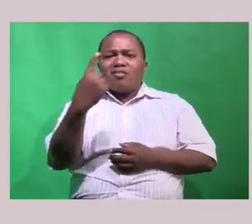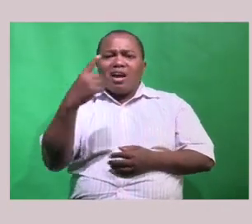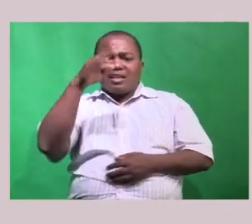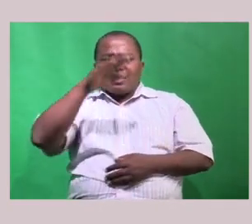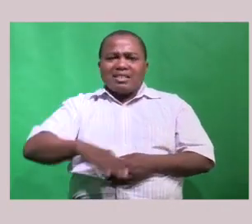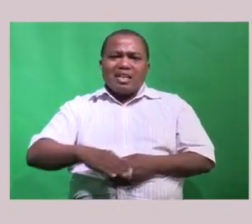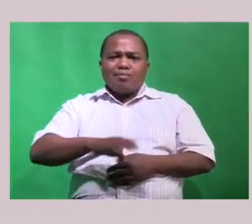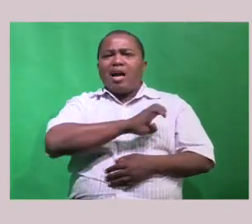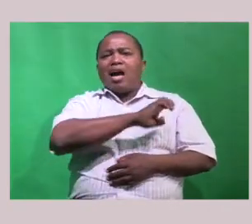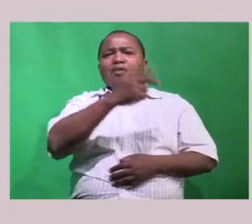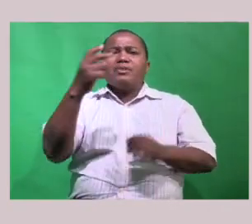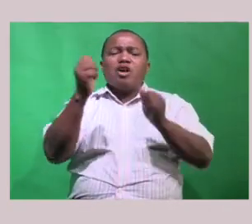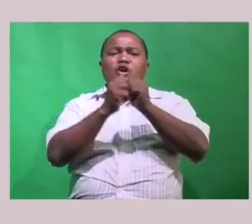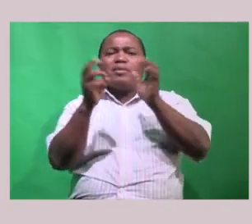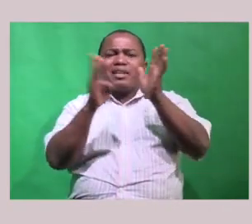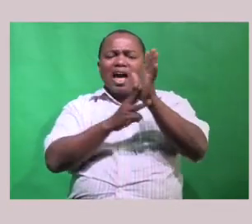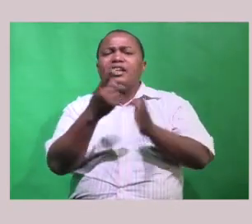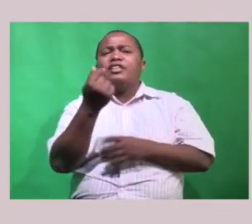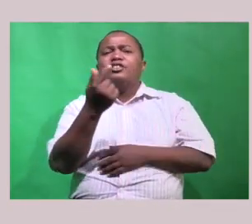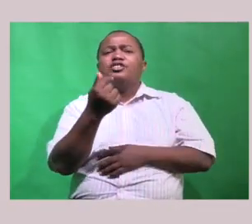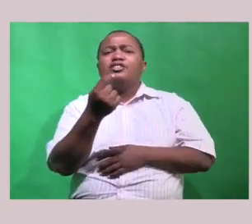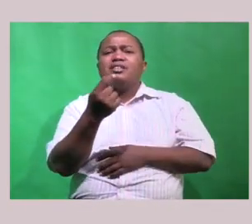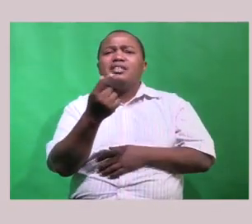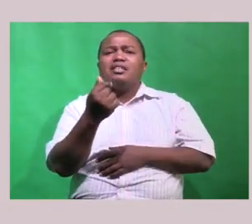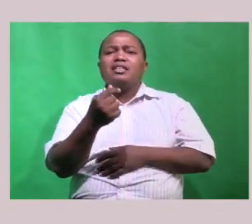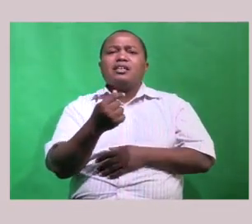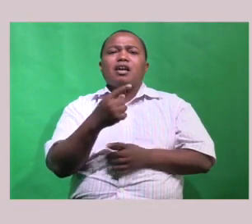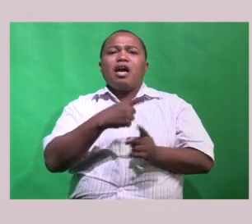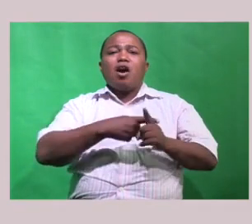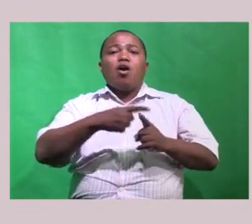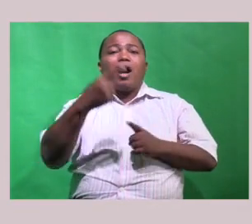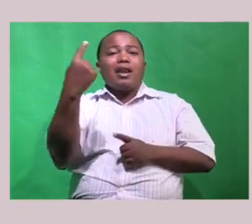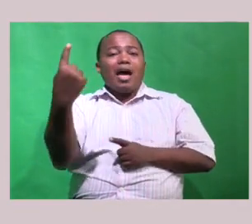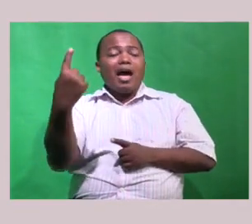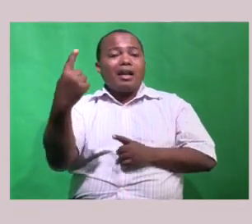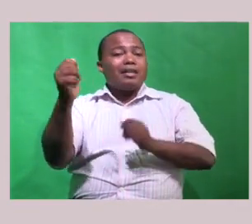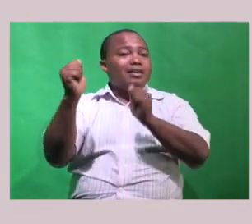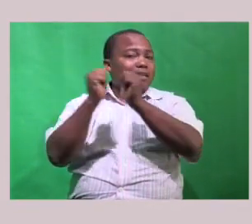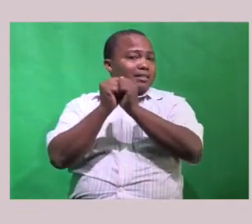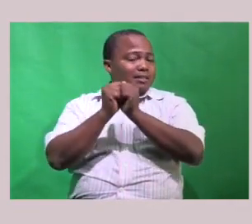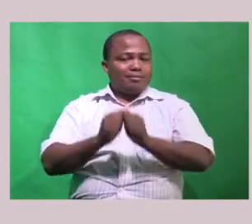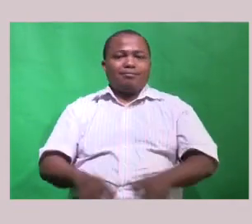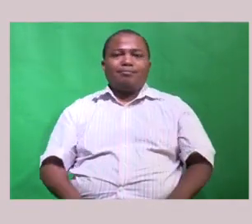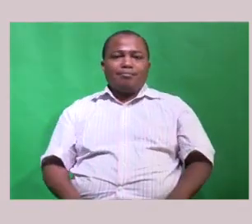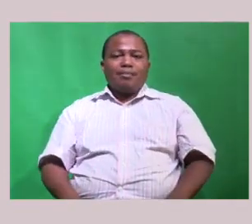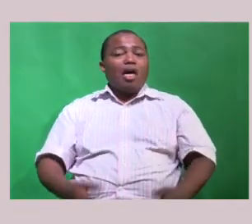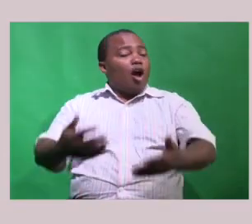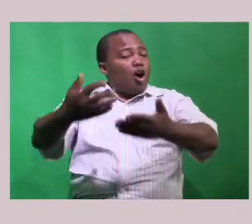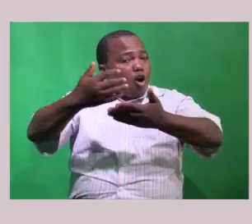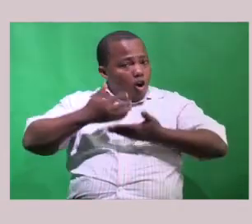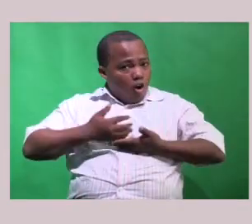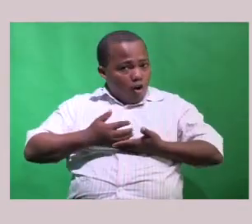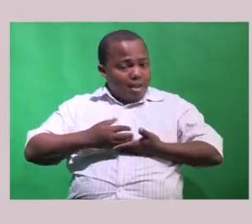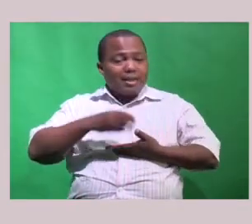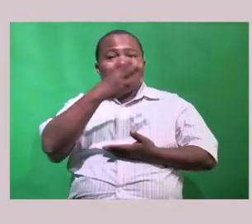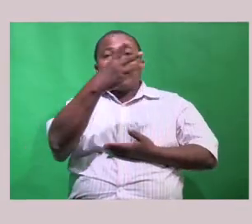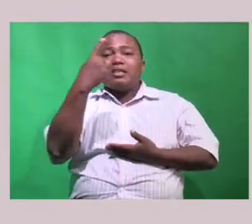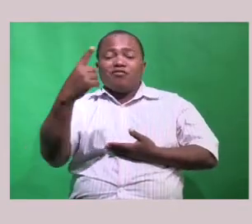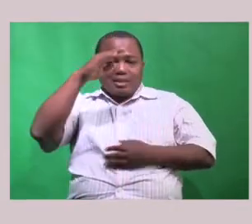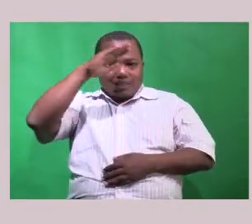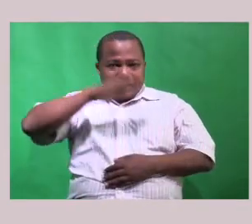2018 is Tanzania shillings 110. And owing as at 31st December